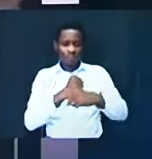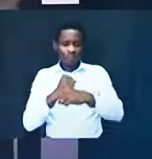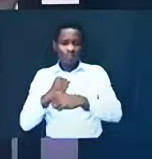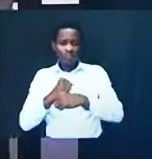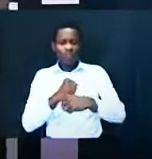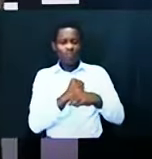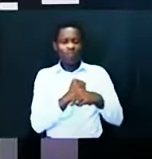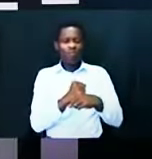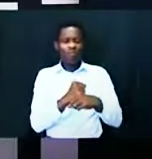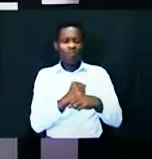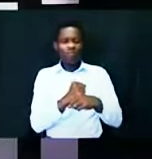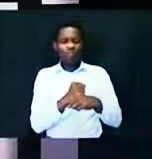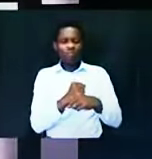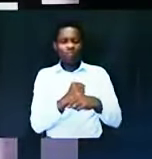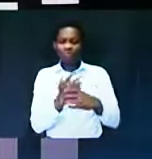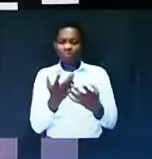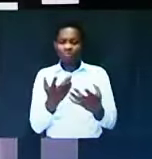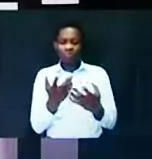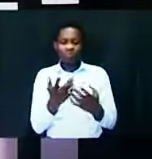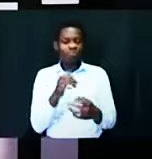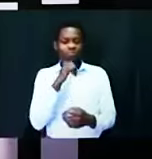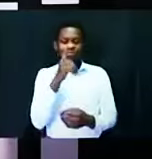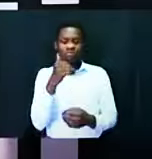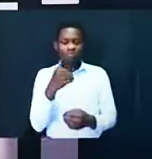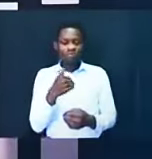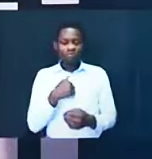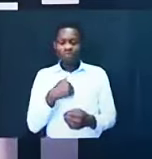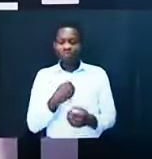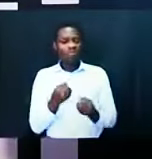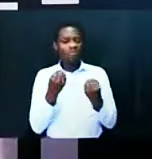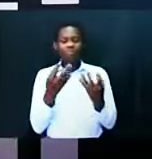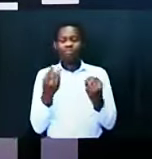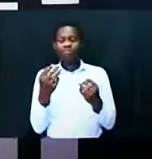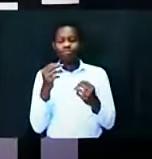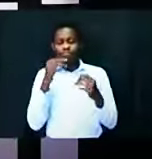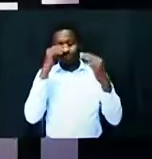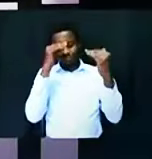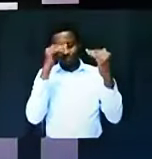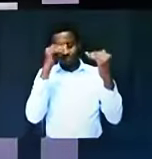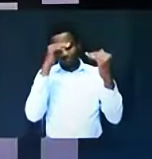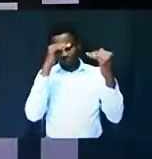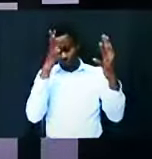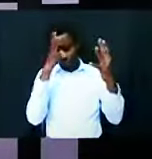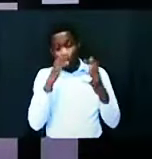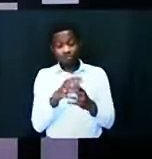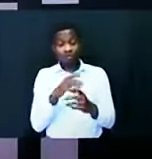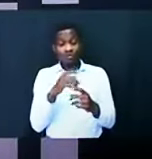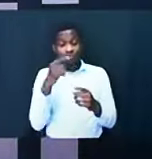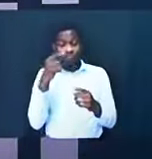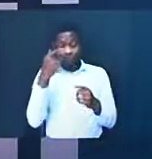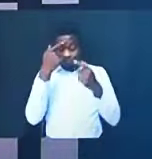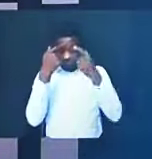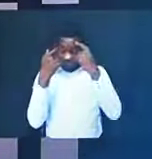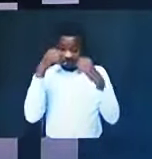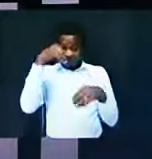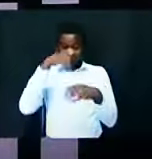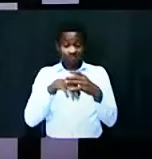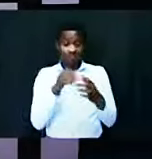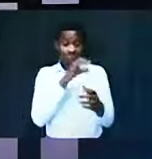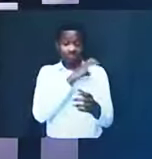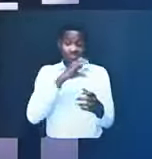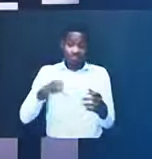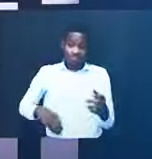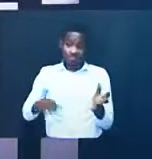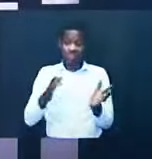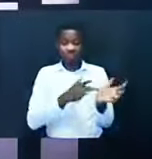Christ, you do not have many fathers. For in Christ Jesus, I have become your